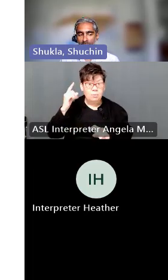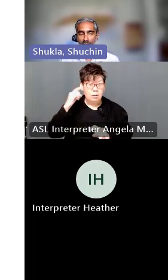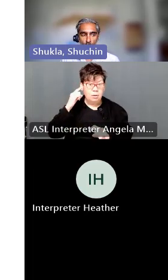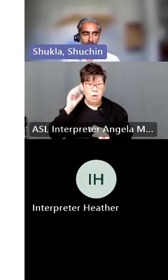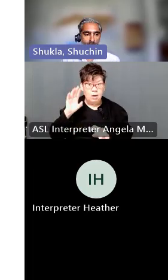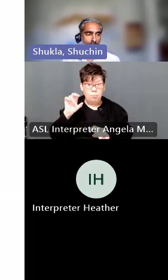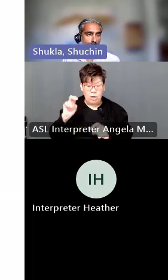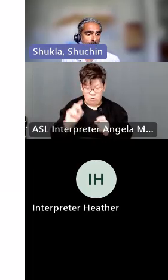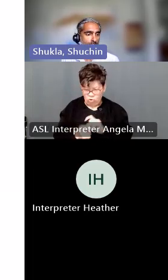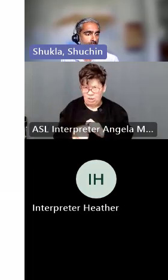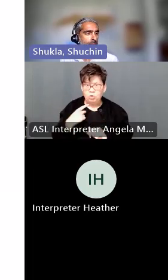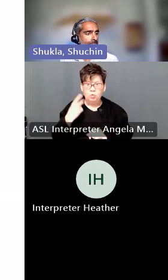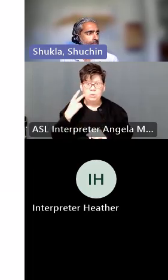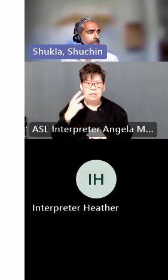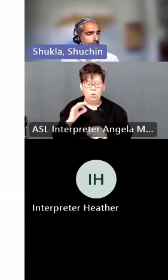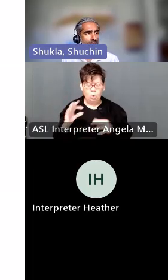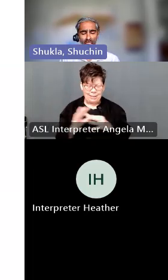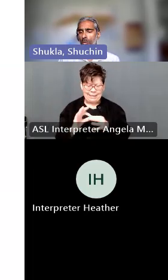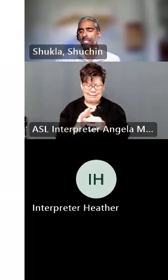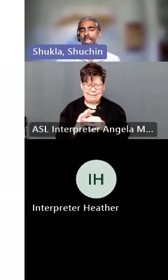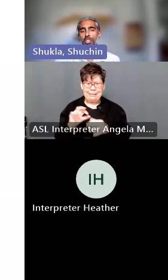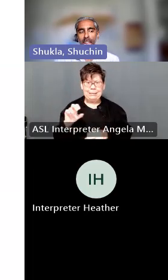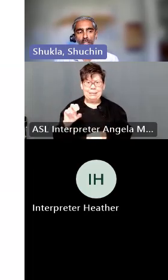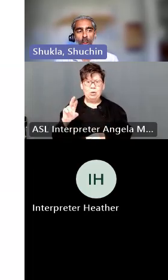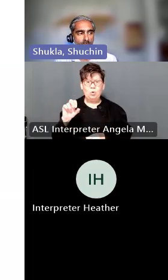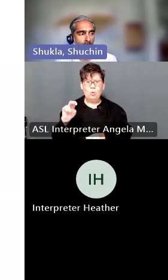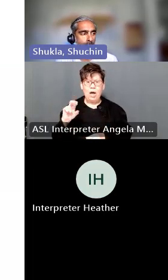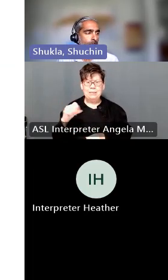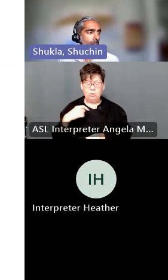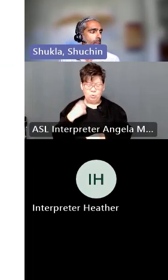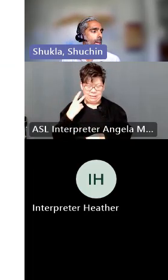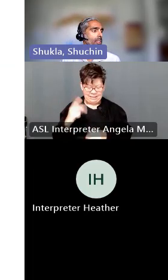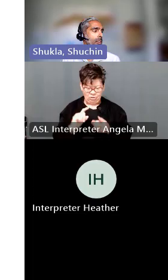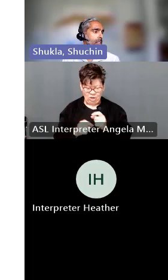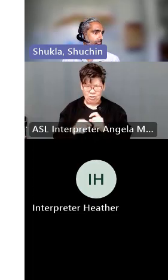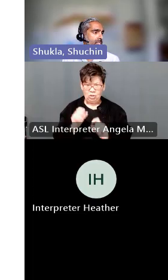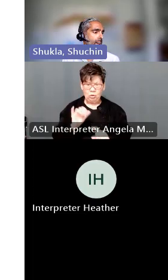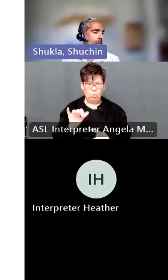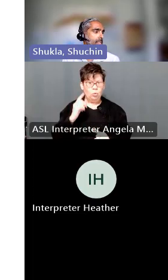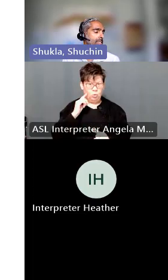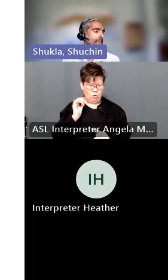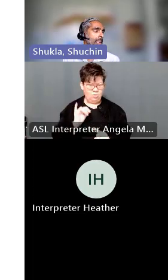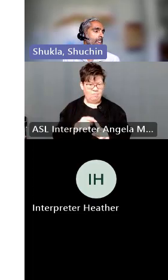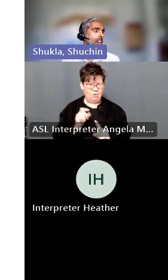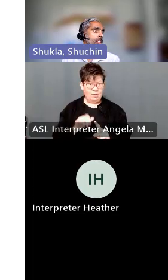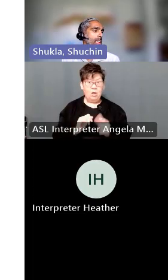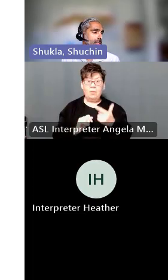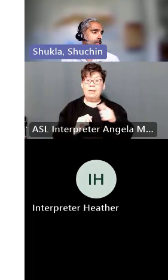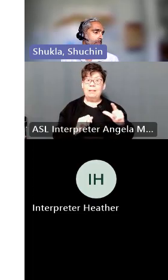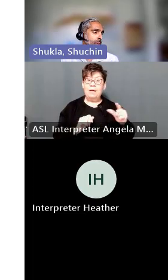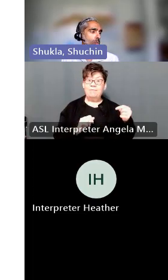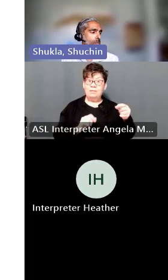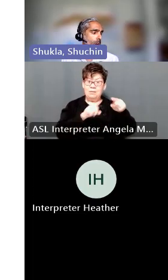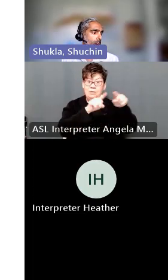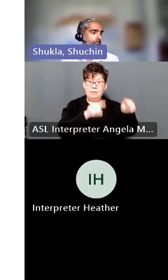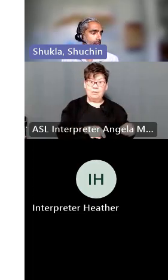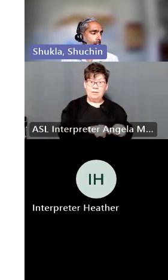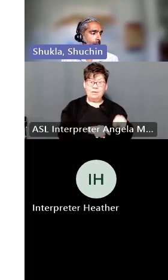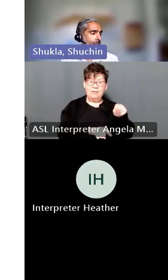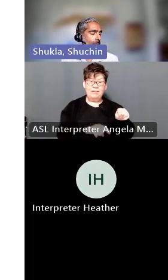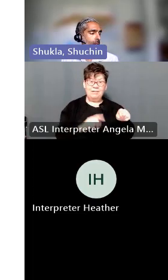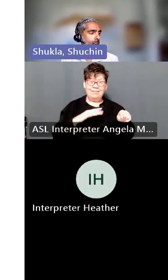or connectivity of neurons in those regions. And you would see it change over time. And then on the left side, you can see that's some